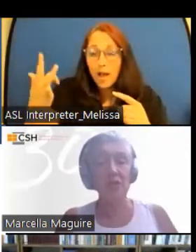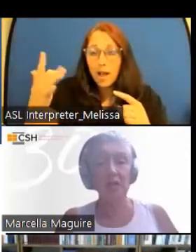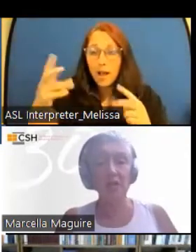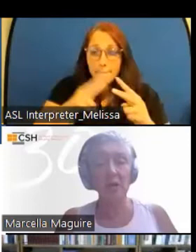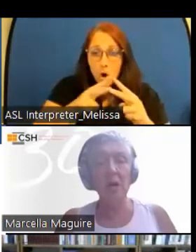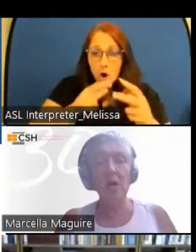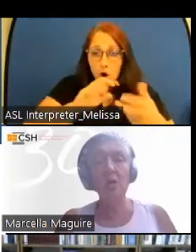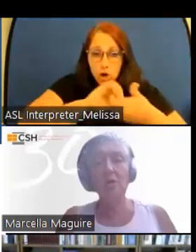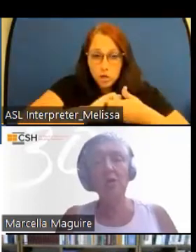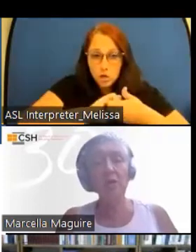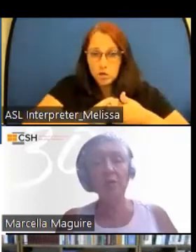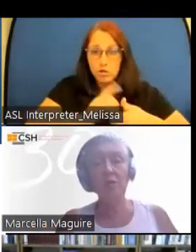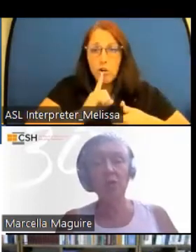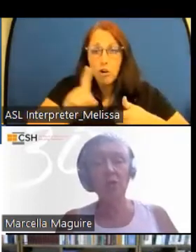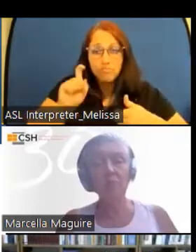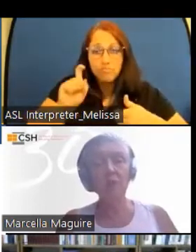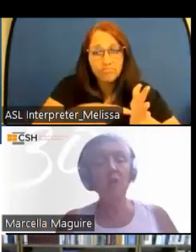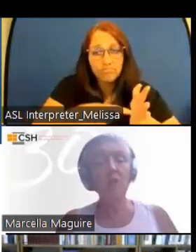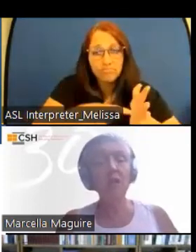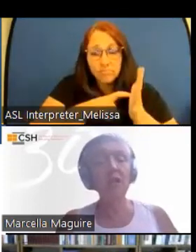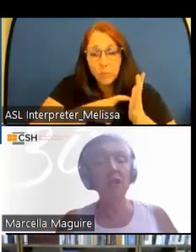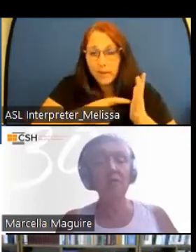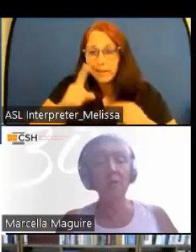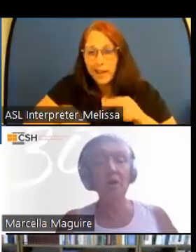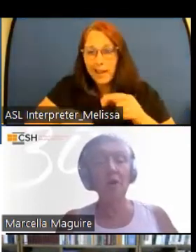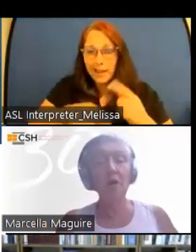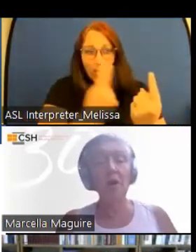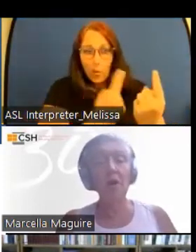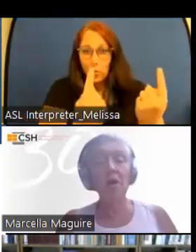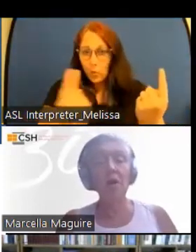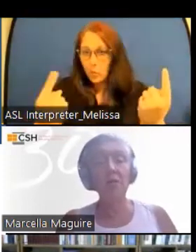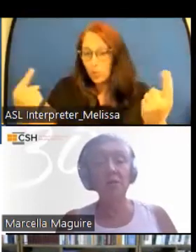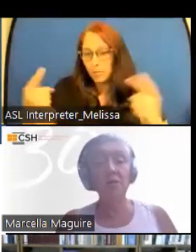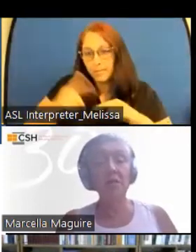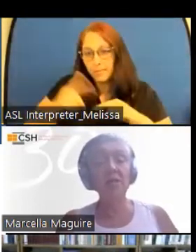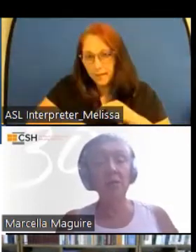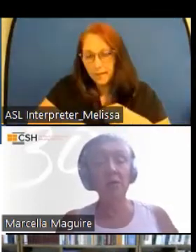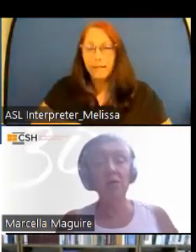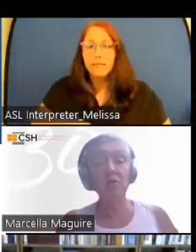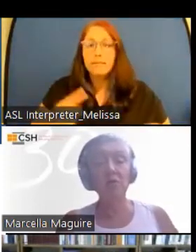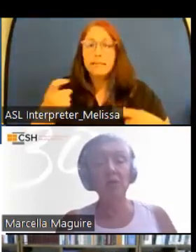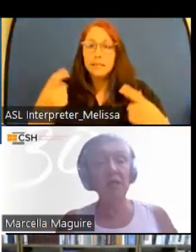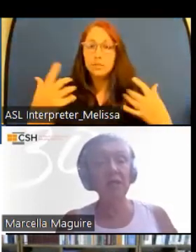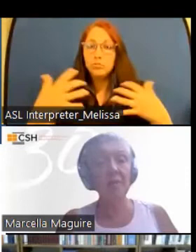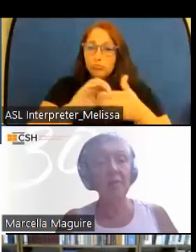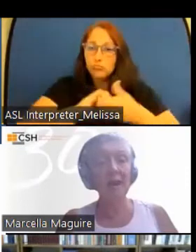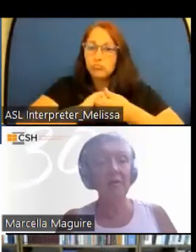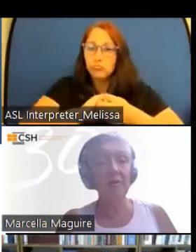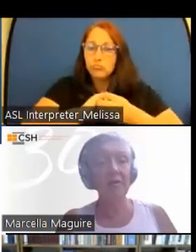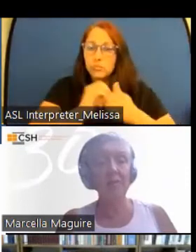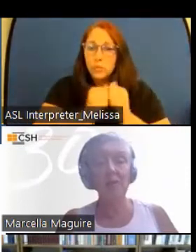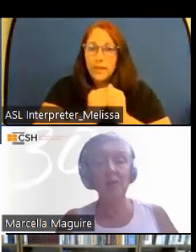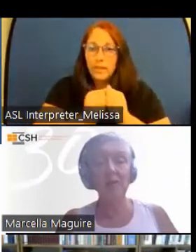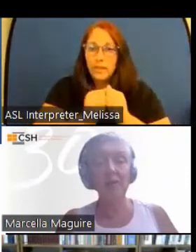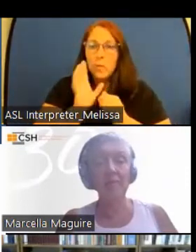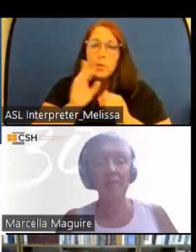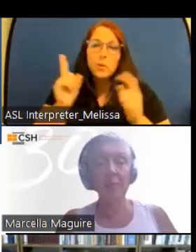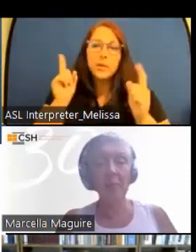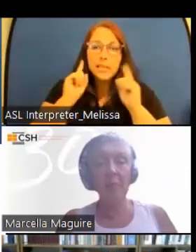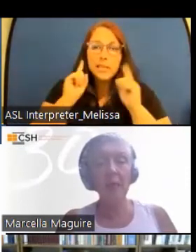do this alone. We all need our partnerships, and we're going to hear from our some successful partnerships locally about how they came into